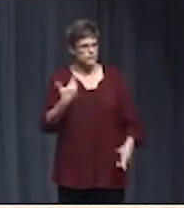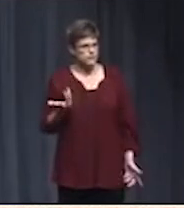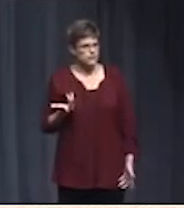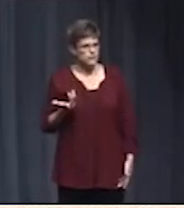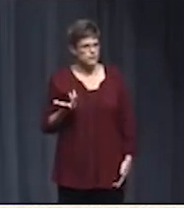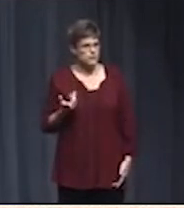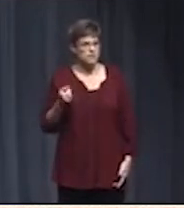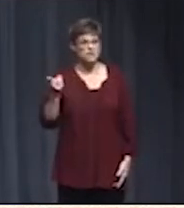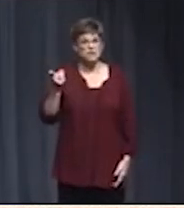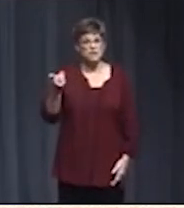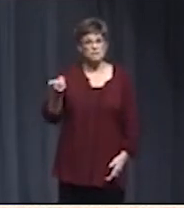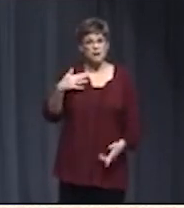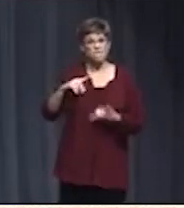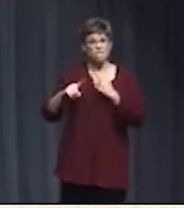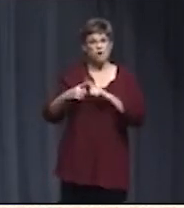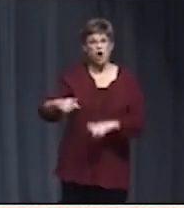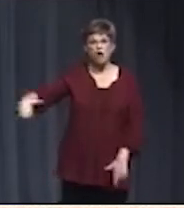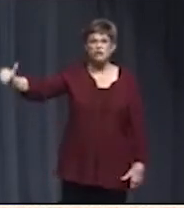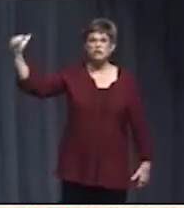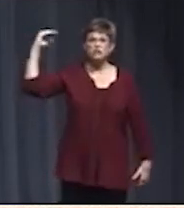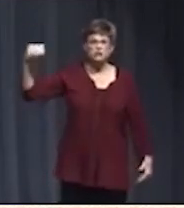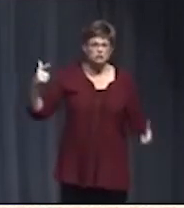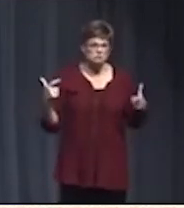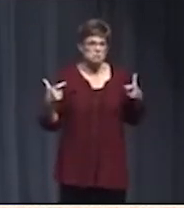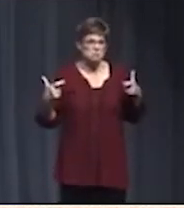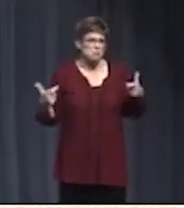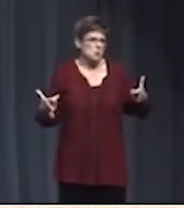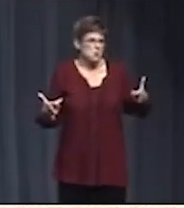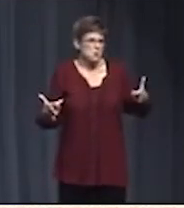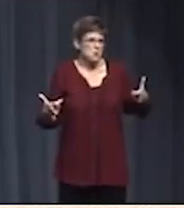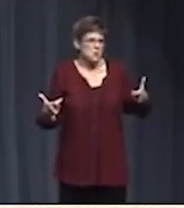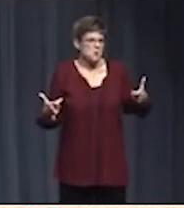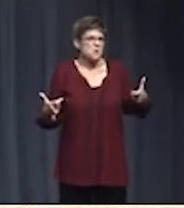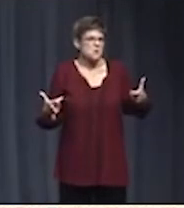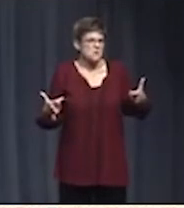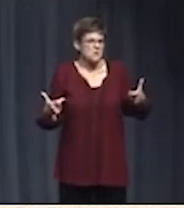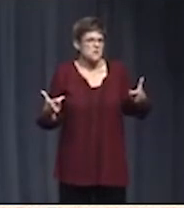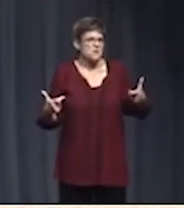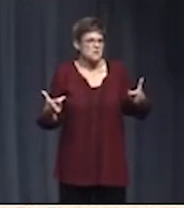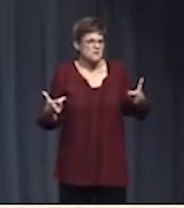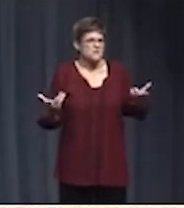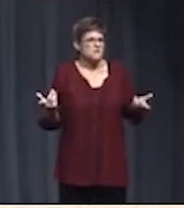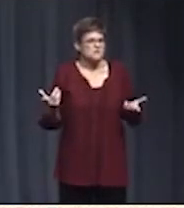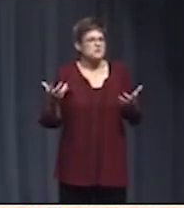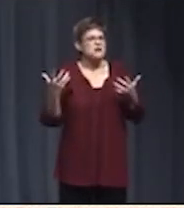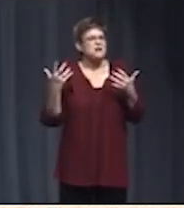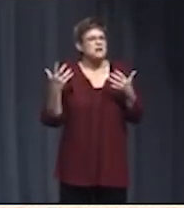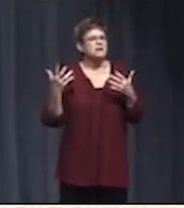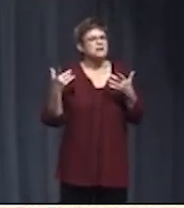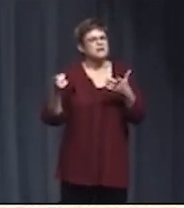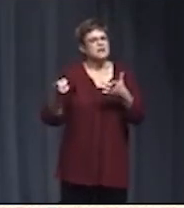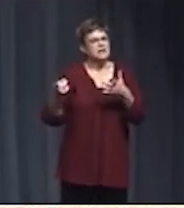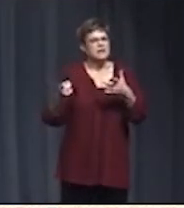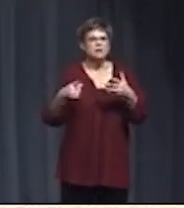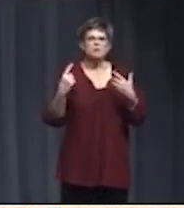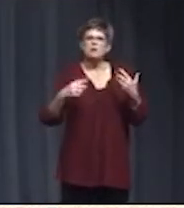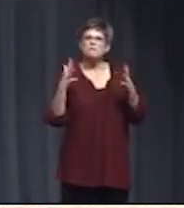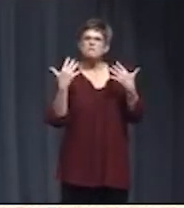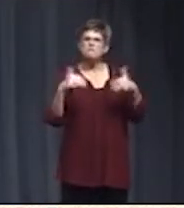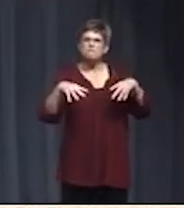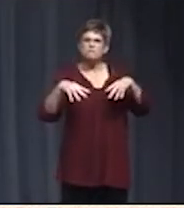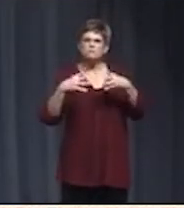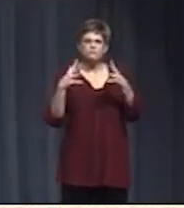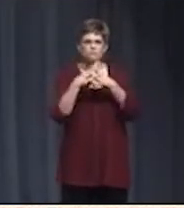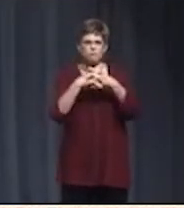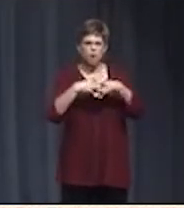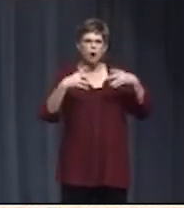was a big guy. He was a big guy. He played next to me on the line. He was a tackle. He probably